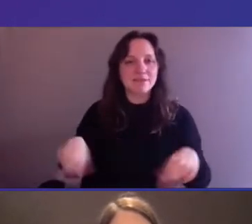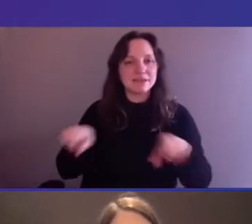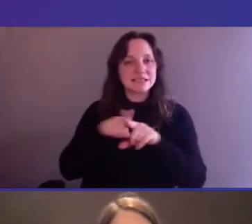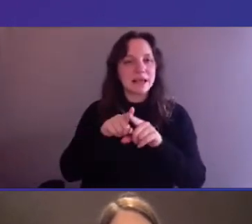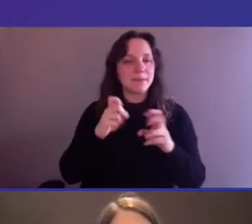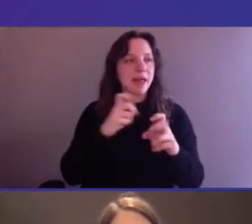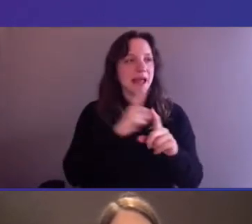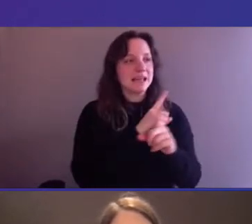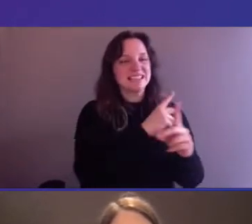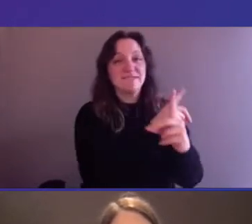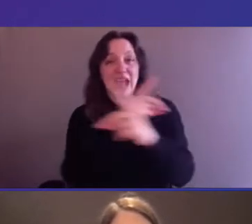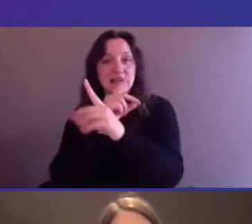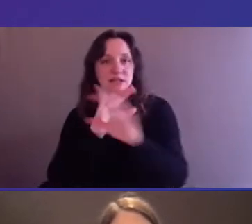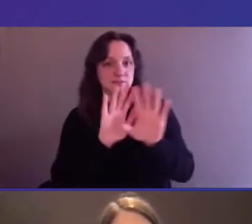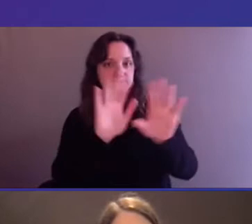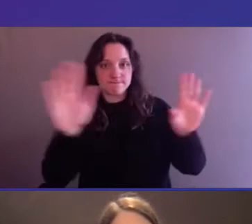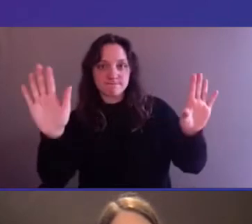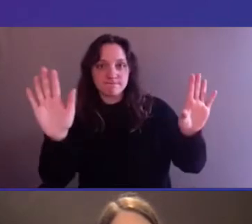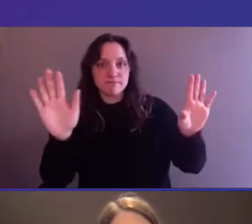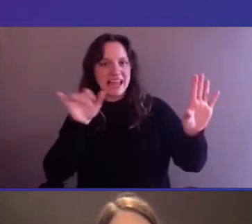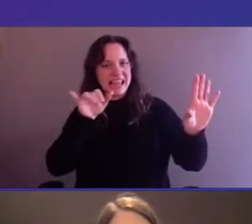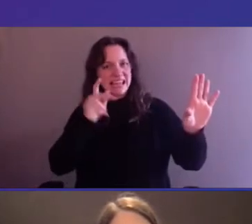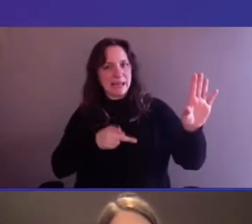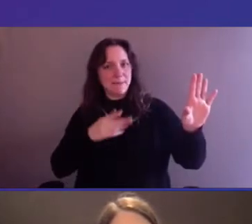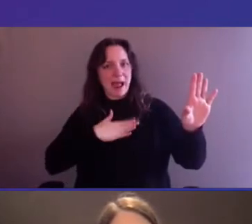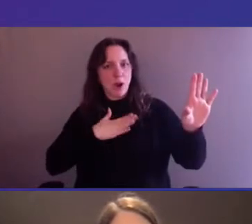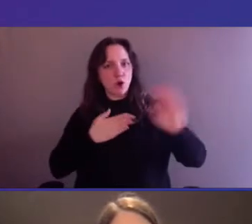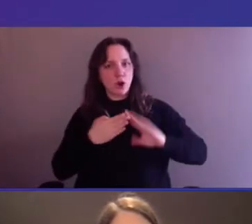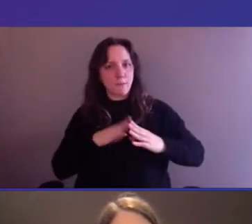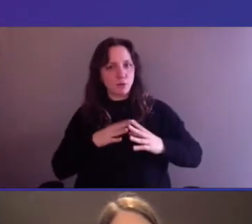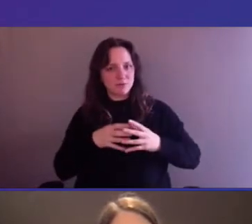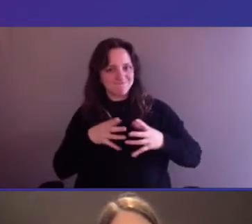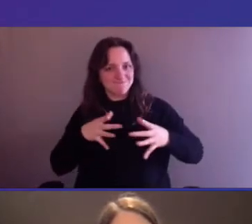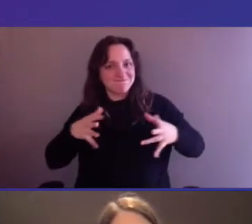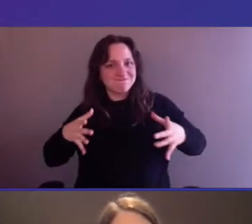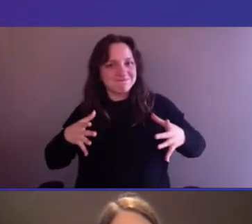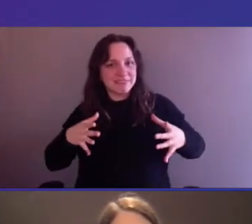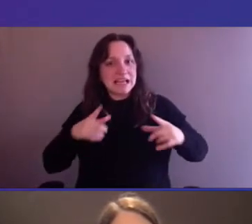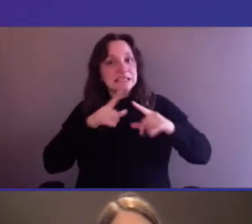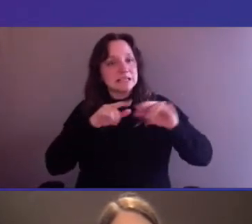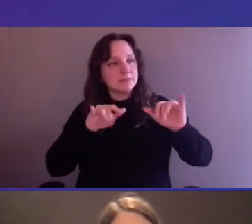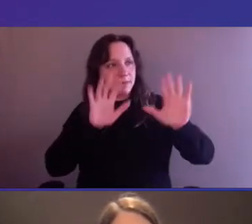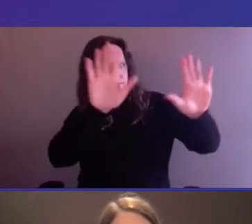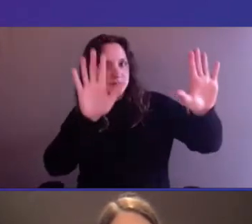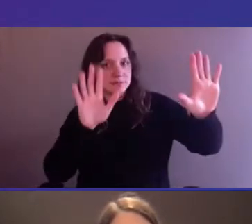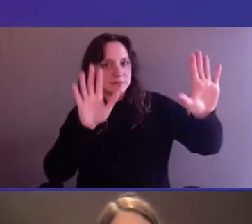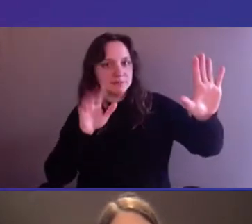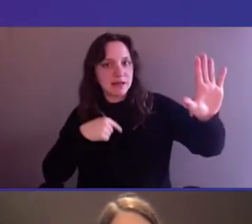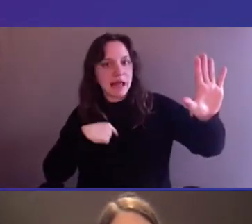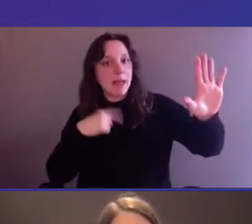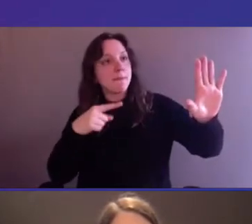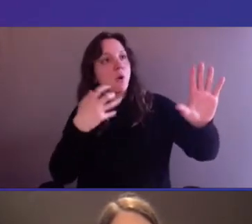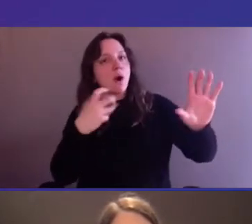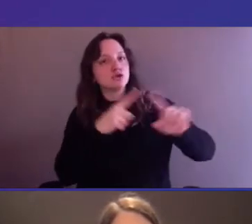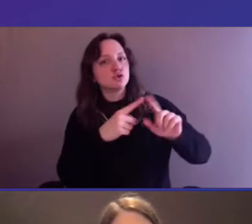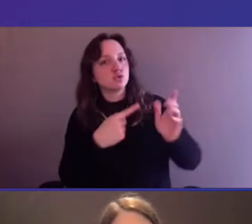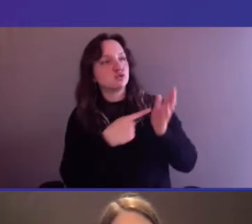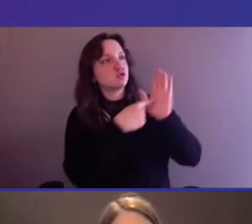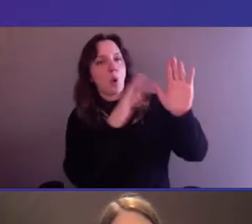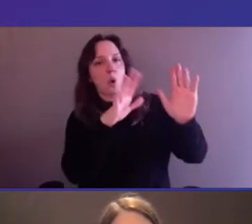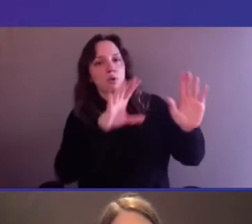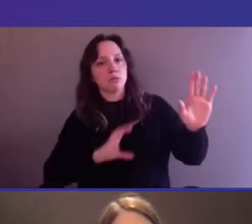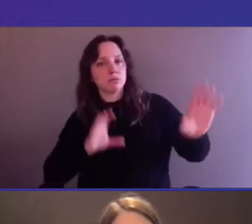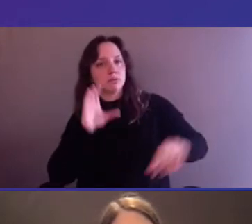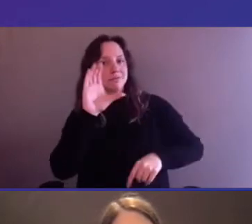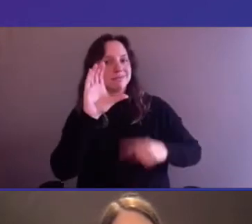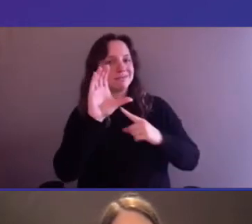we're putting up, and how we're trying to reinforce our own communities while also, projecting externally in defense